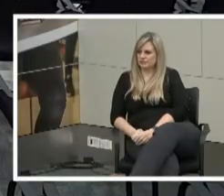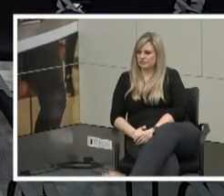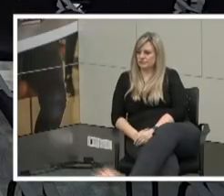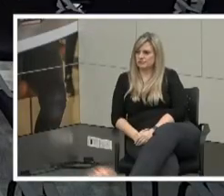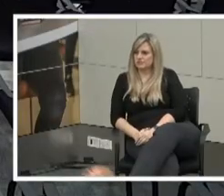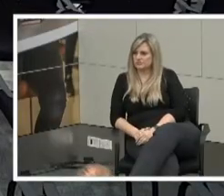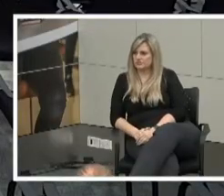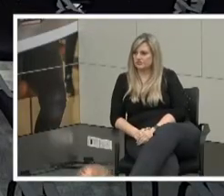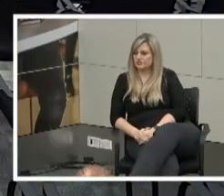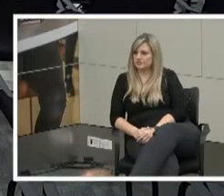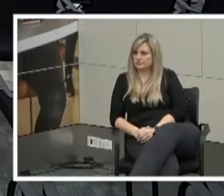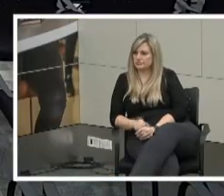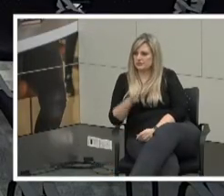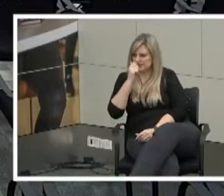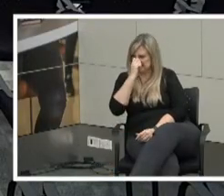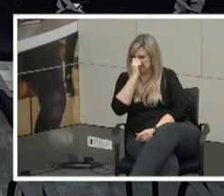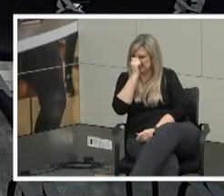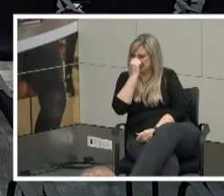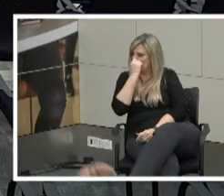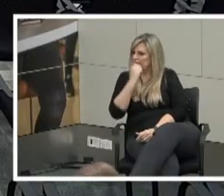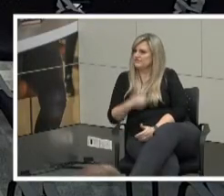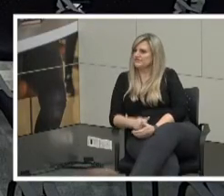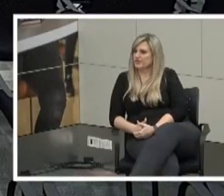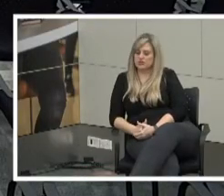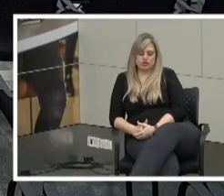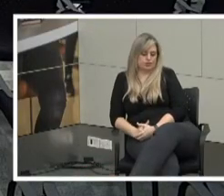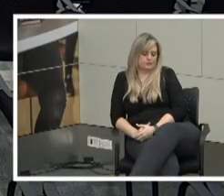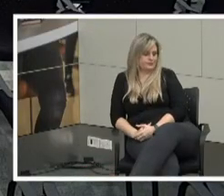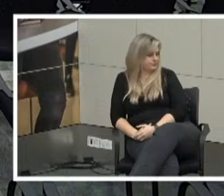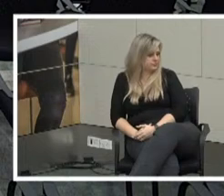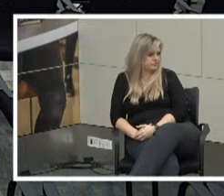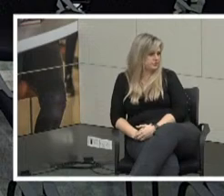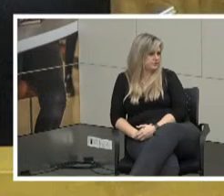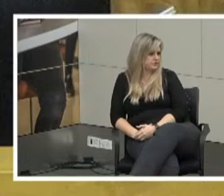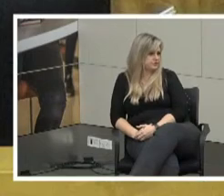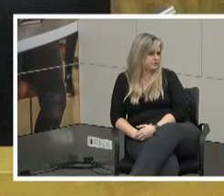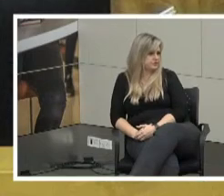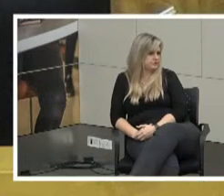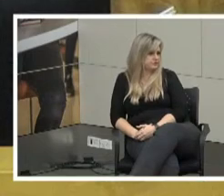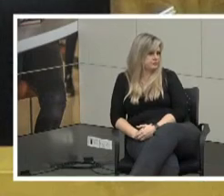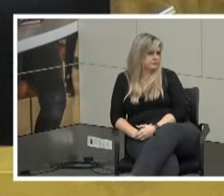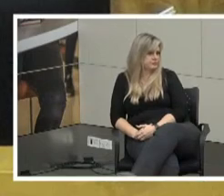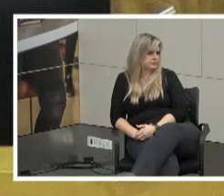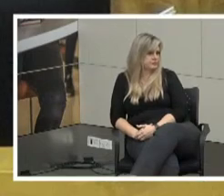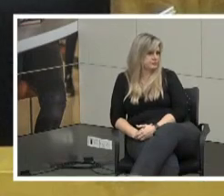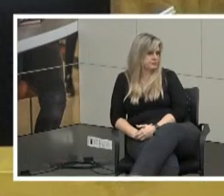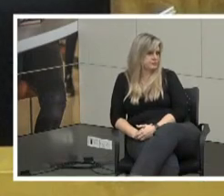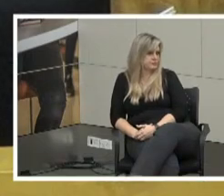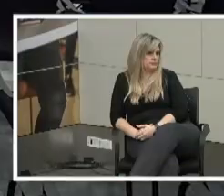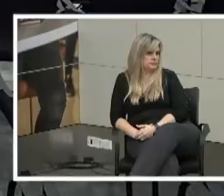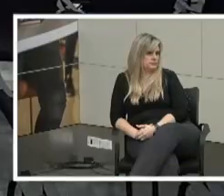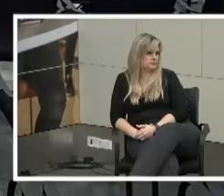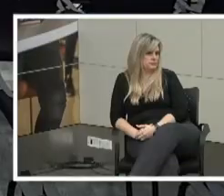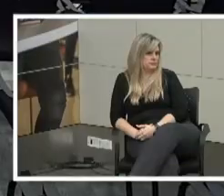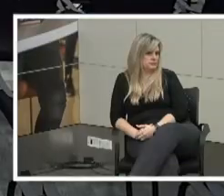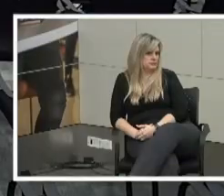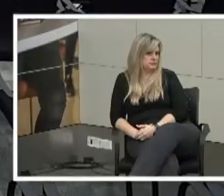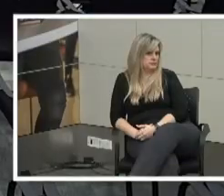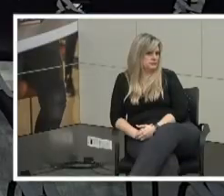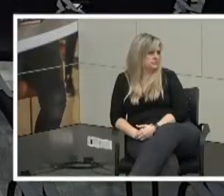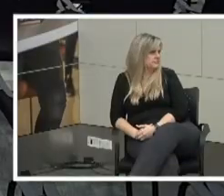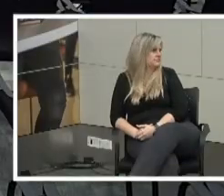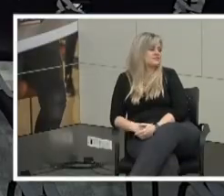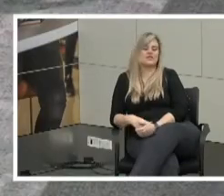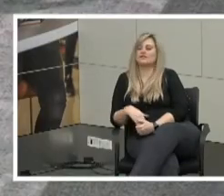Joan oh 22 22 oh there is no 22 on my list please go ahead yes ma'am right